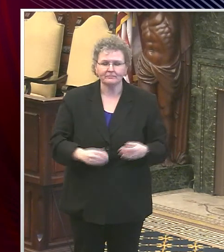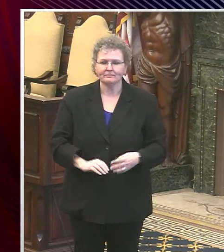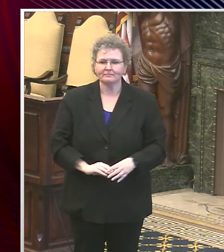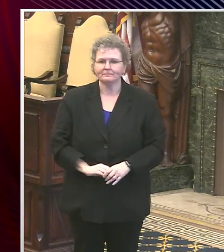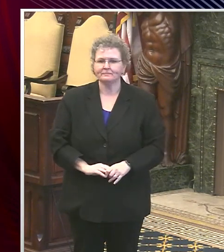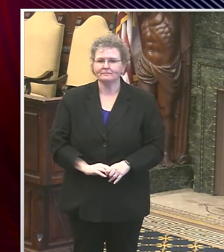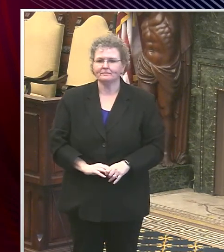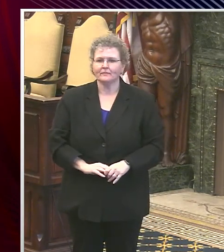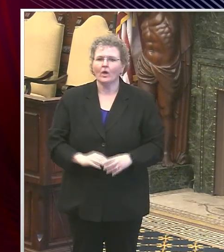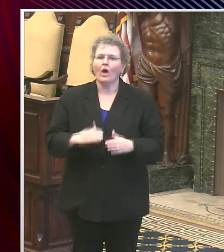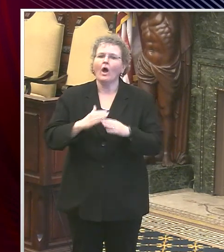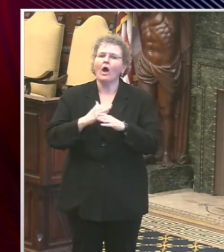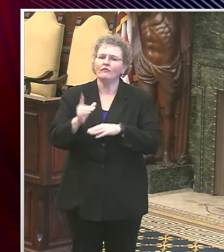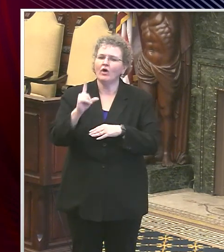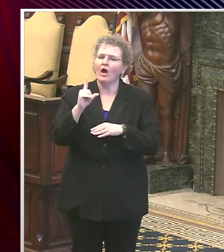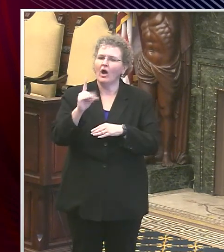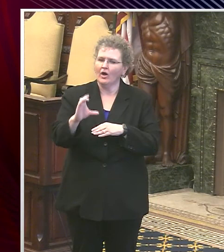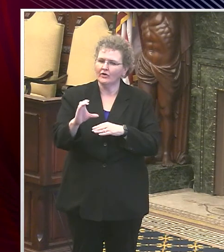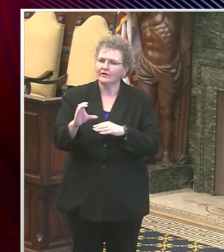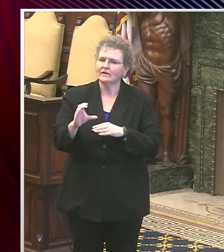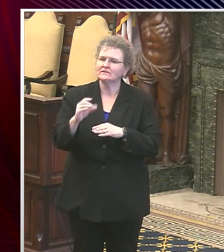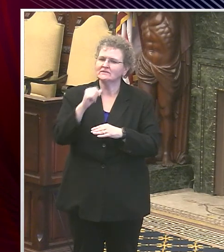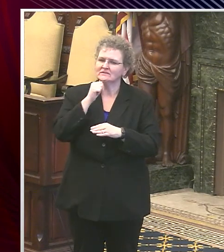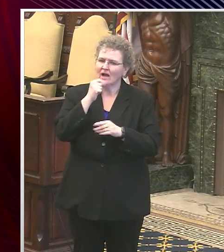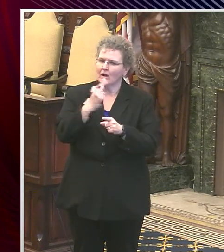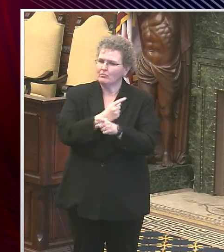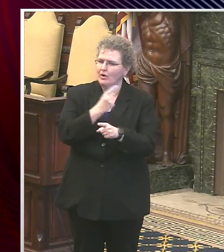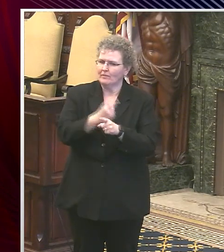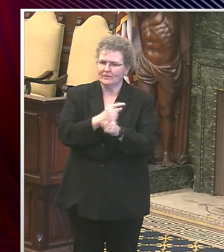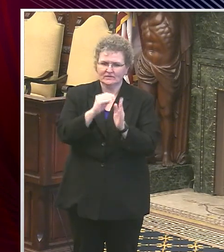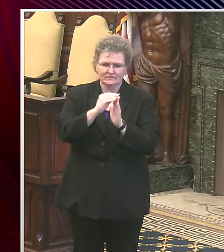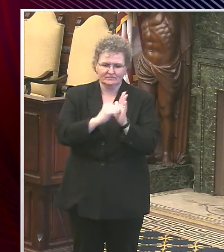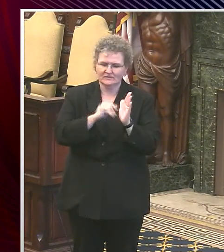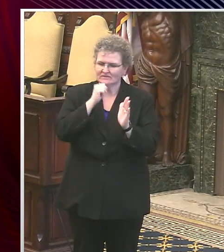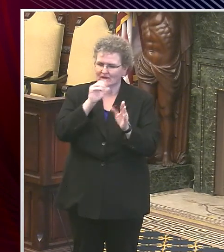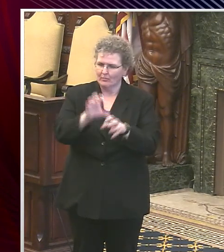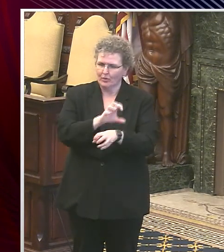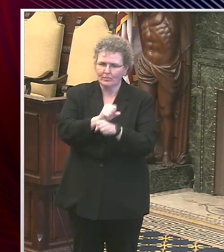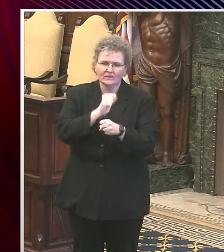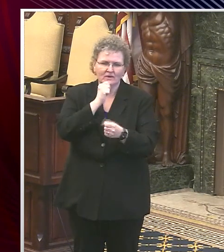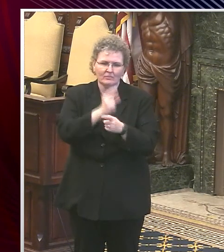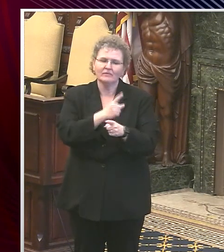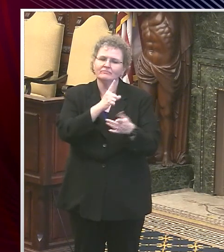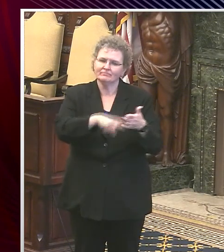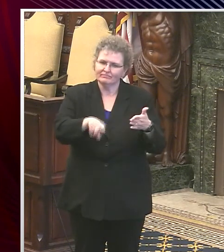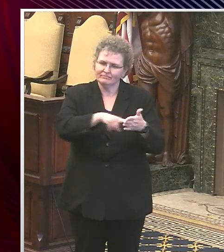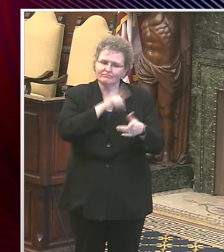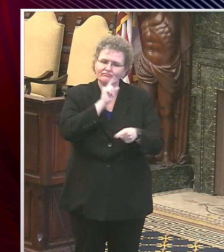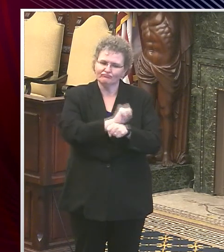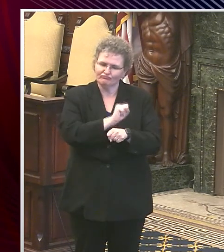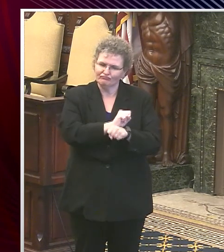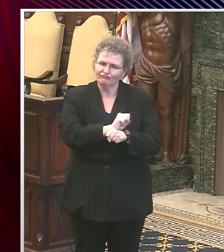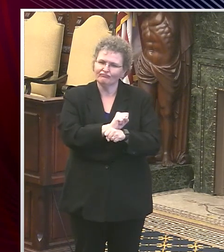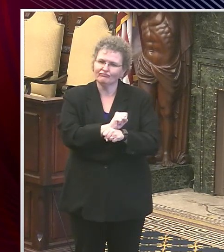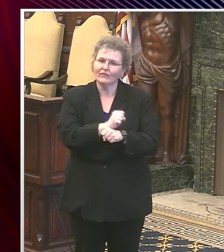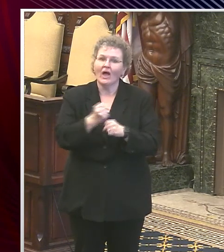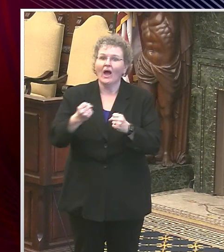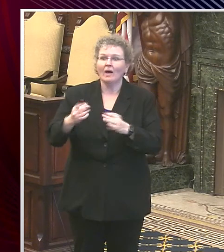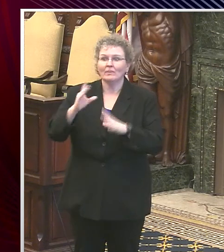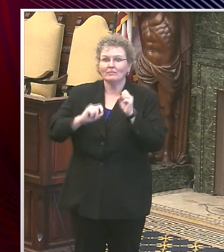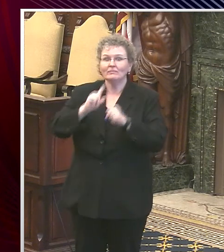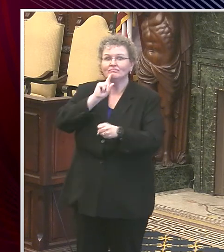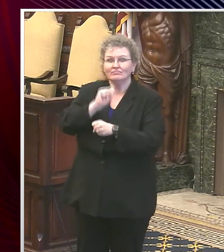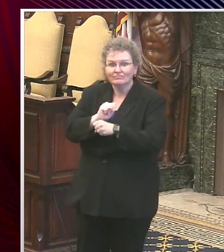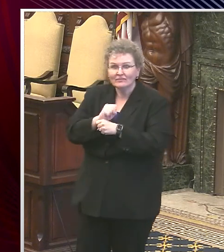Certainly more than 100 people inappropriately did schedule, and we had to cancel many of those appointments. I don't know how many people still end up getting in who were